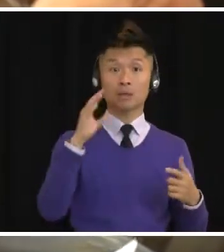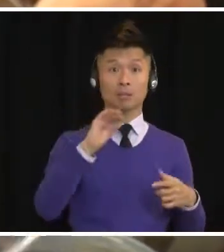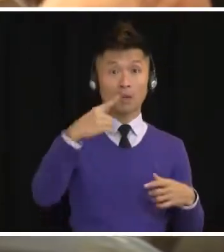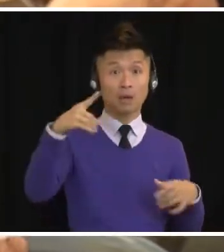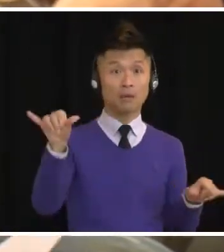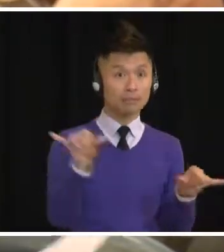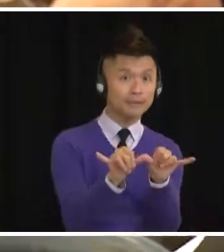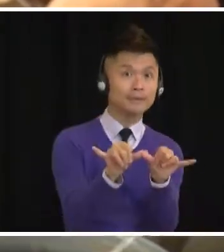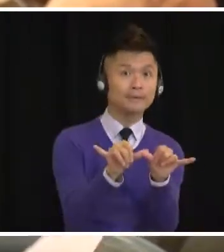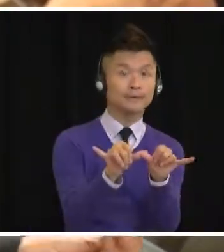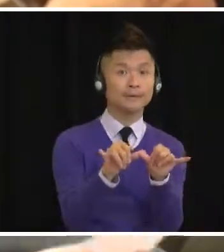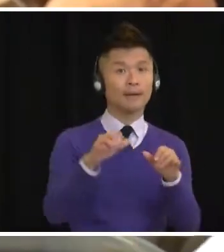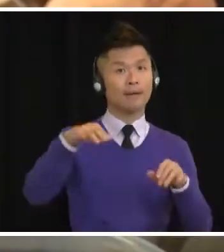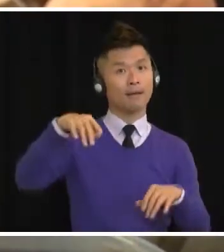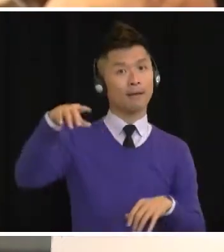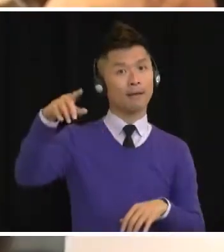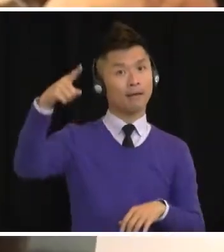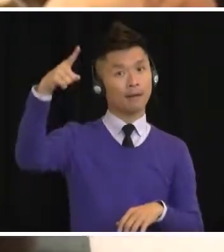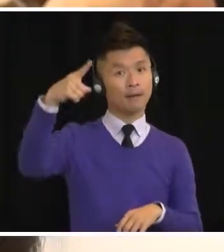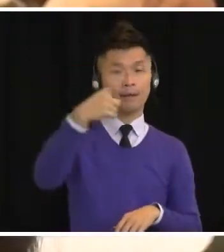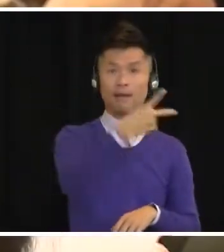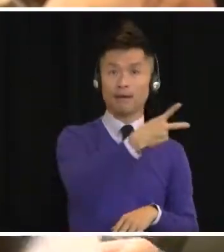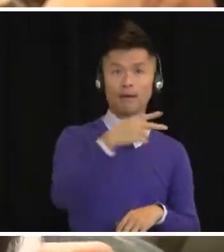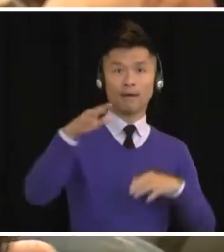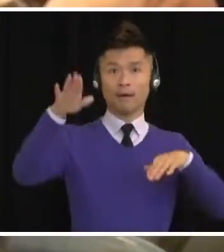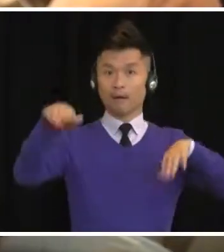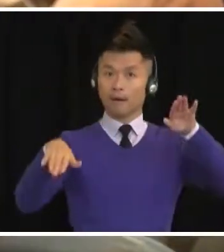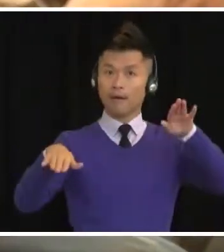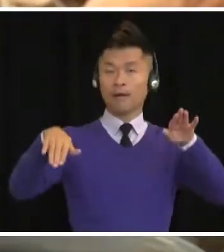or the CRC provisions.